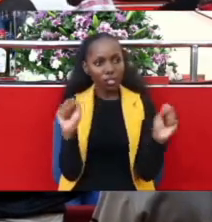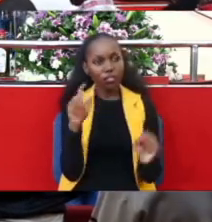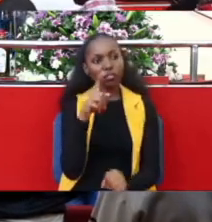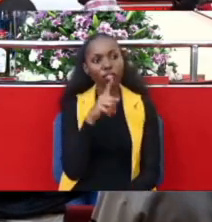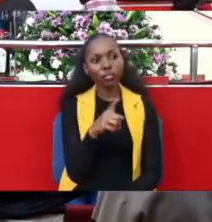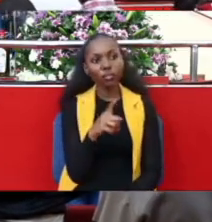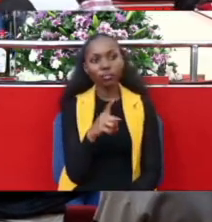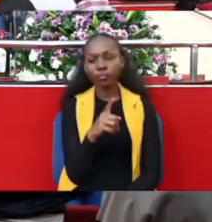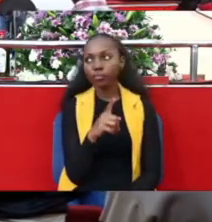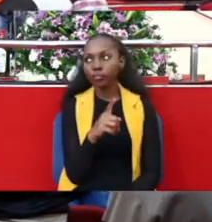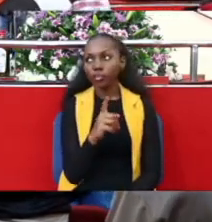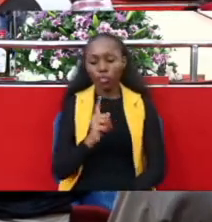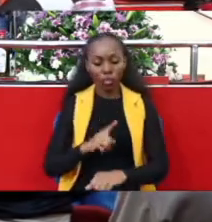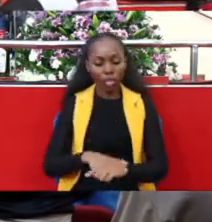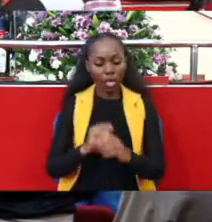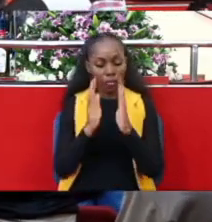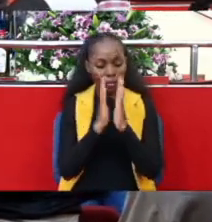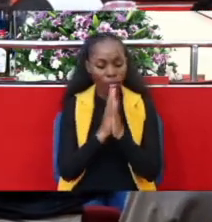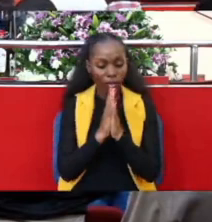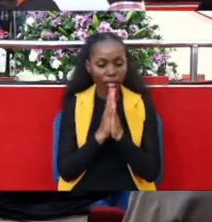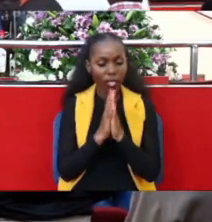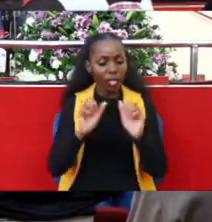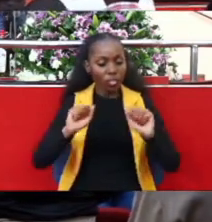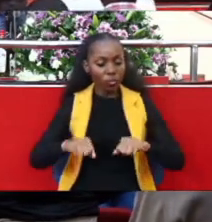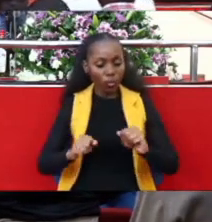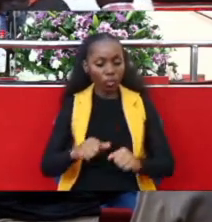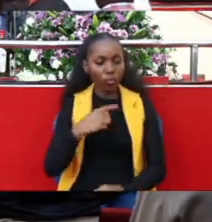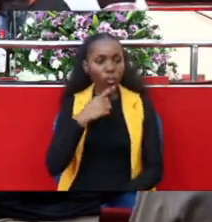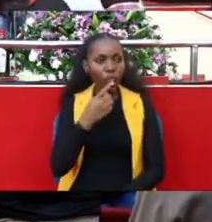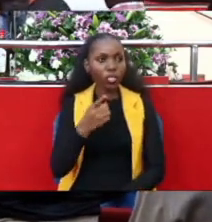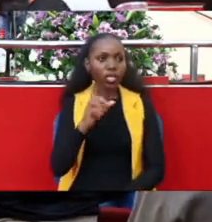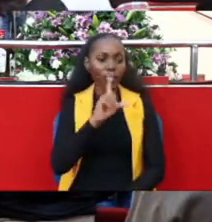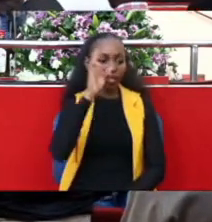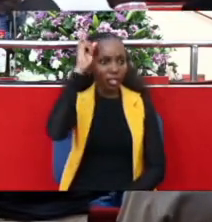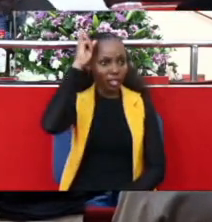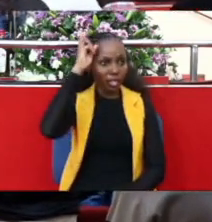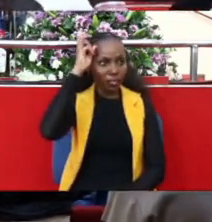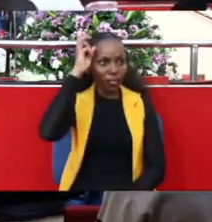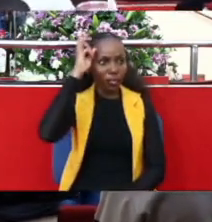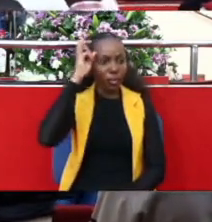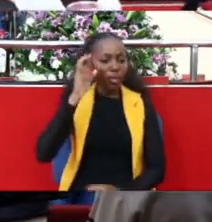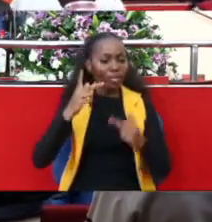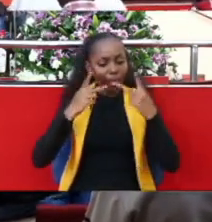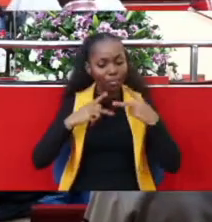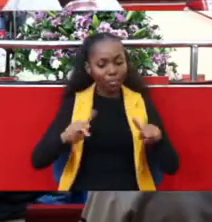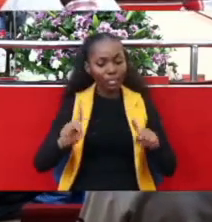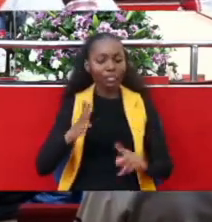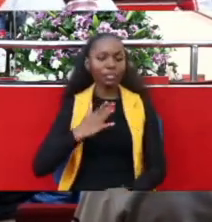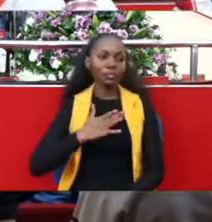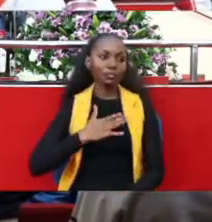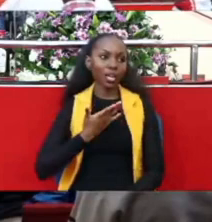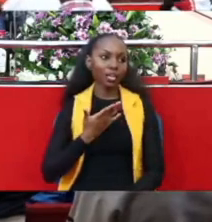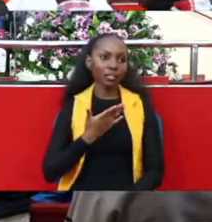you can be able to tell the devil, this peace has not been yours, it has been mine all along, and